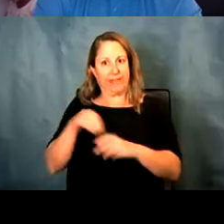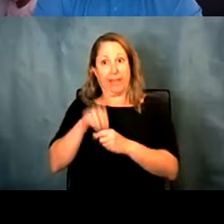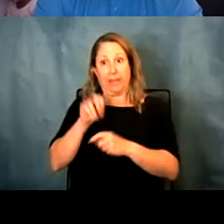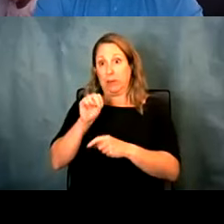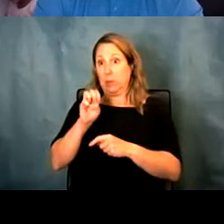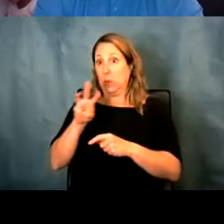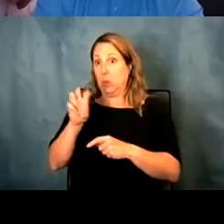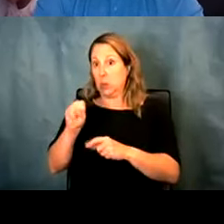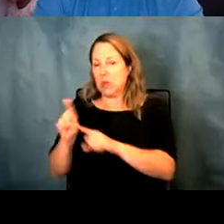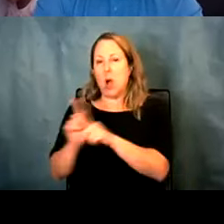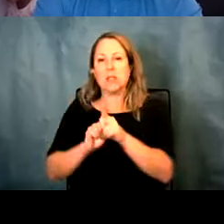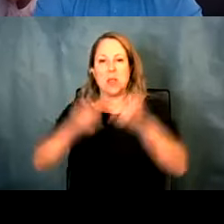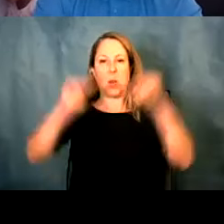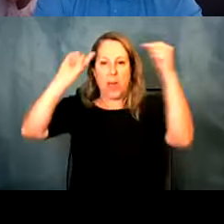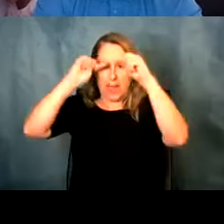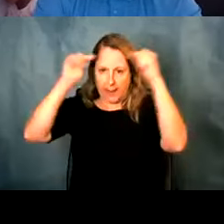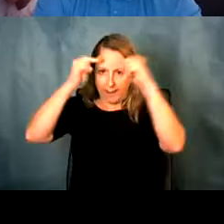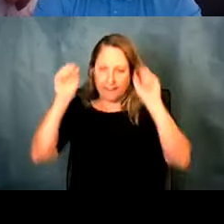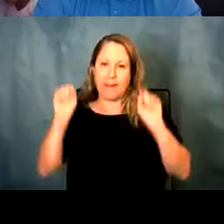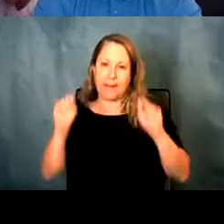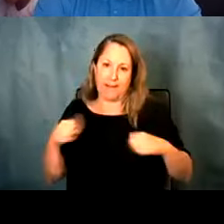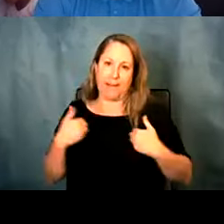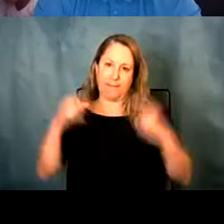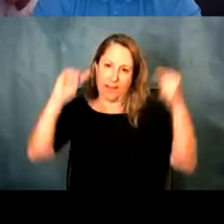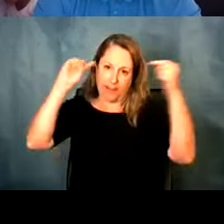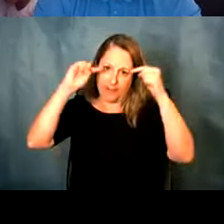be a common symptom as well.